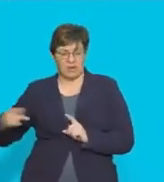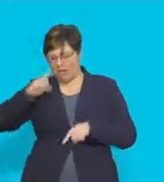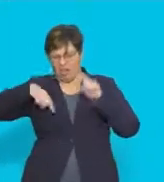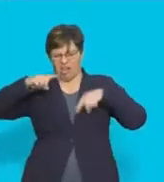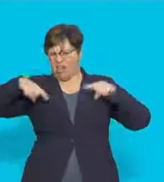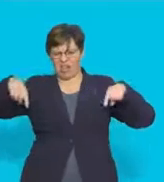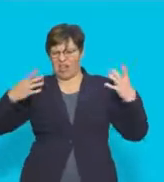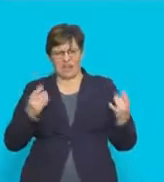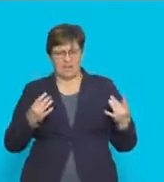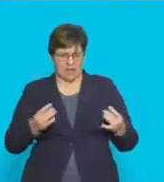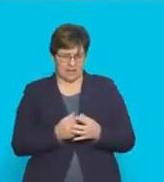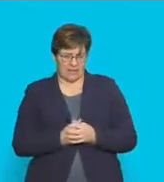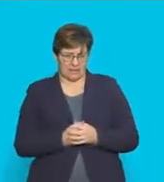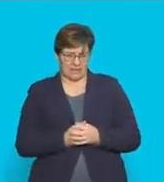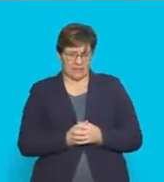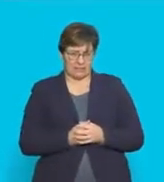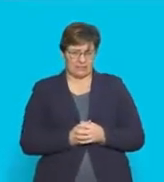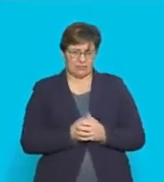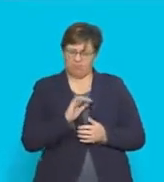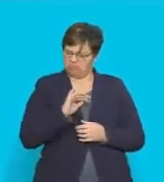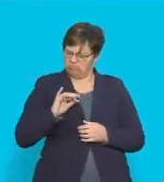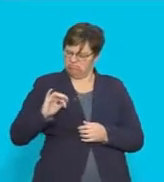this one has an infinite number